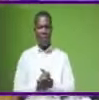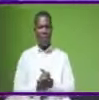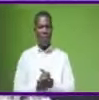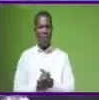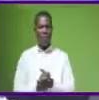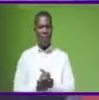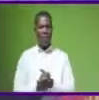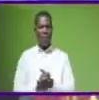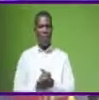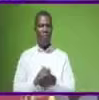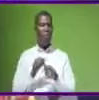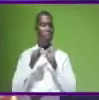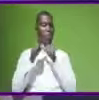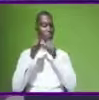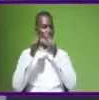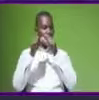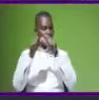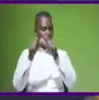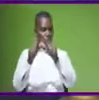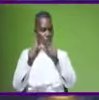Na ya tuyasho.